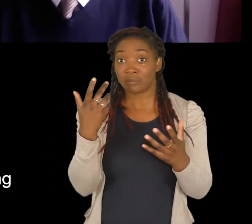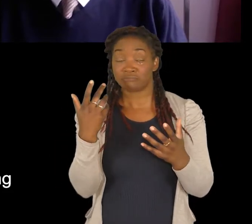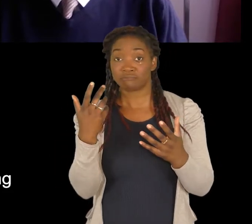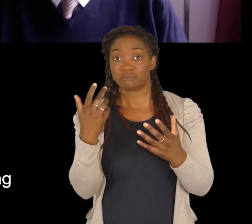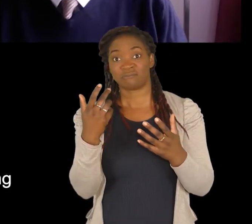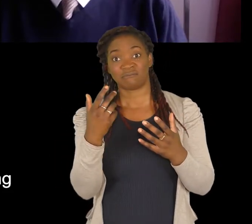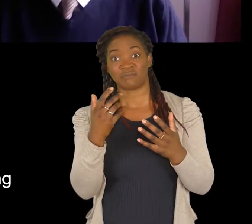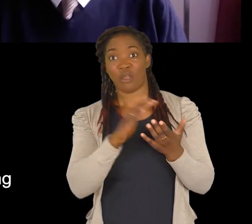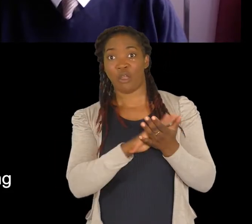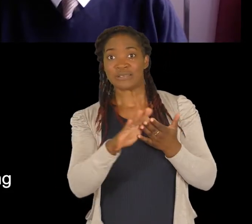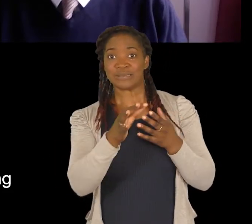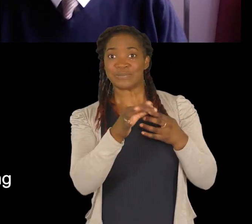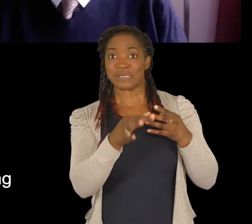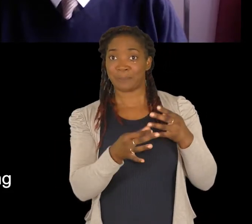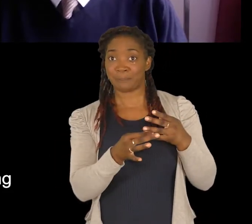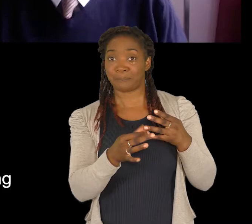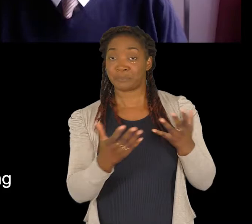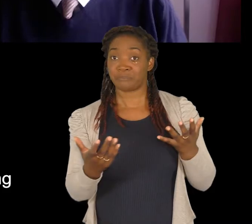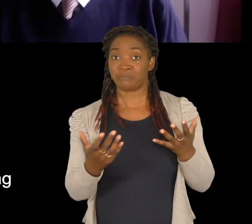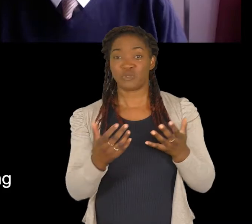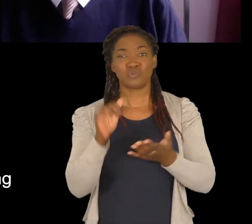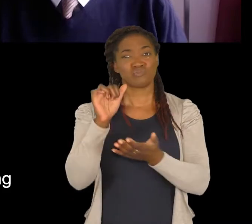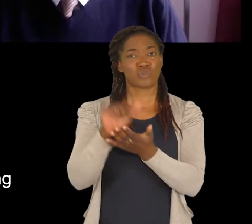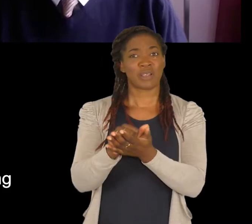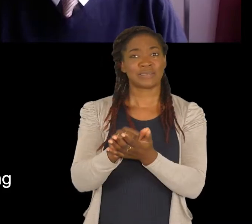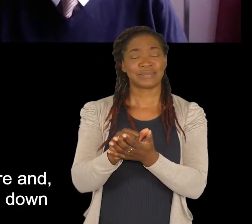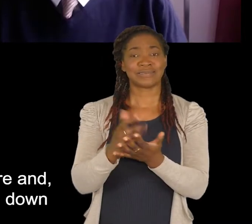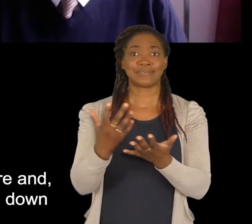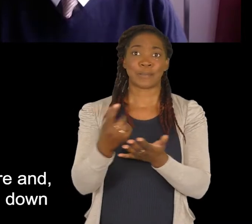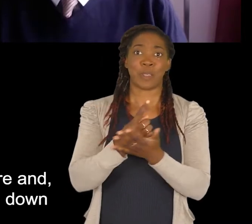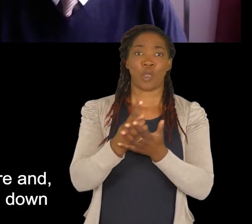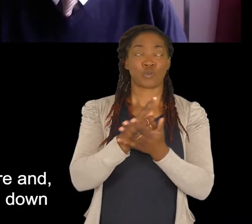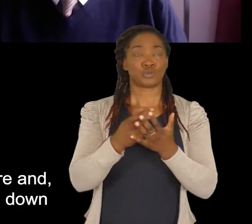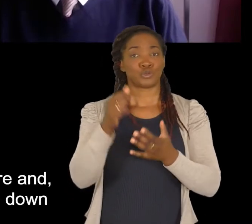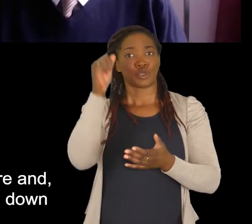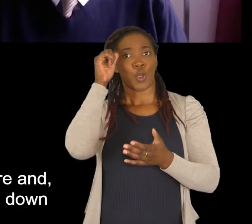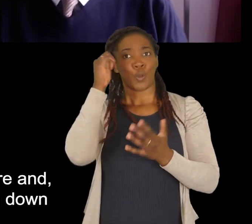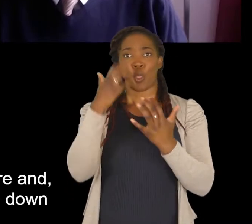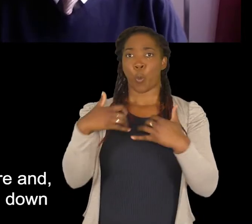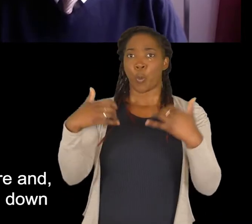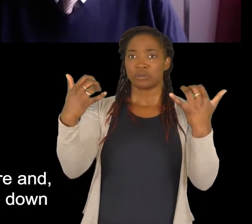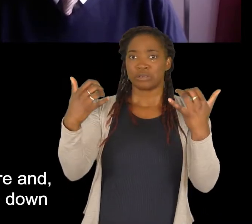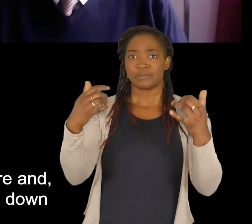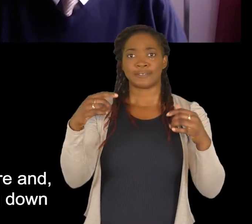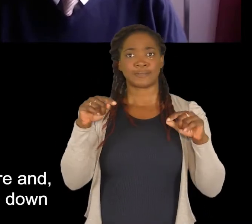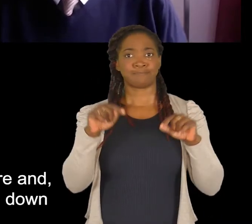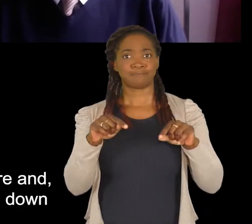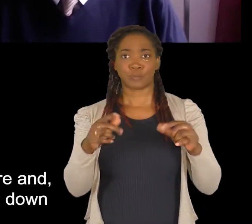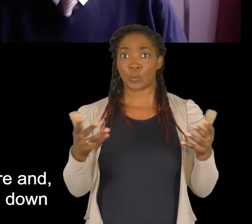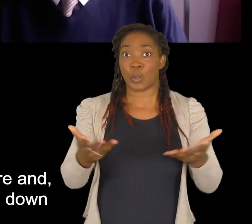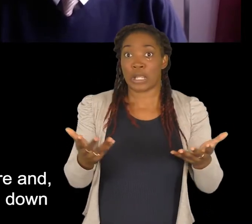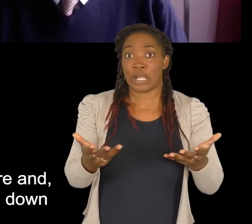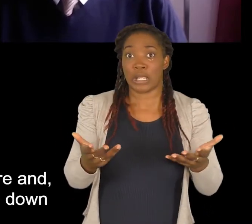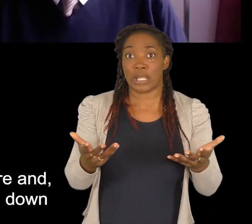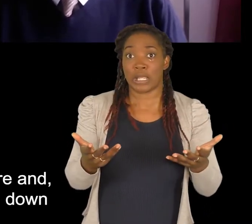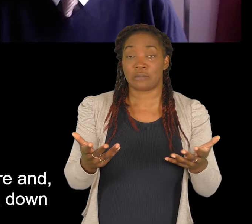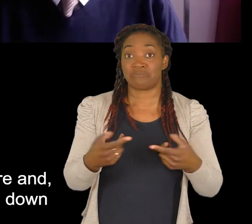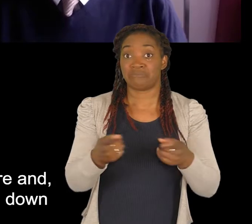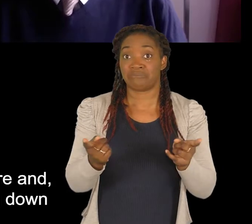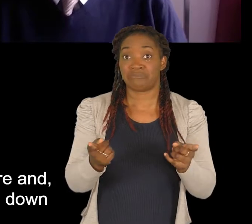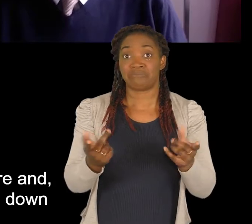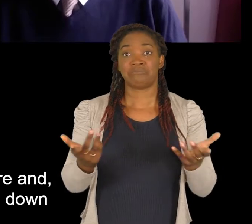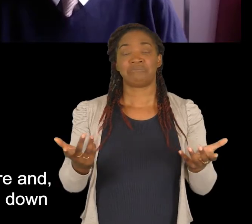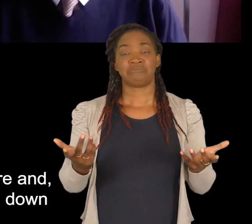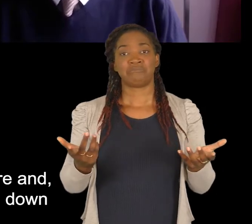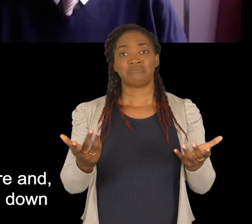Hardeep is sharing with us today? You know, you're right. It's about knowing your audience, knowing where they are,